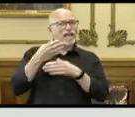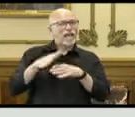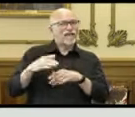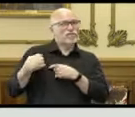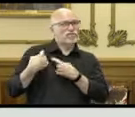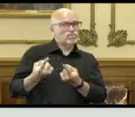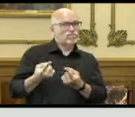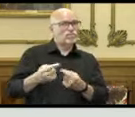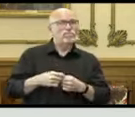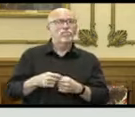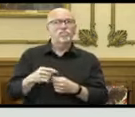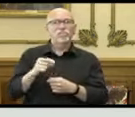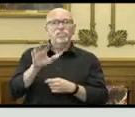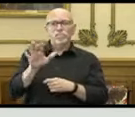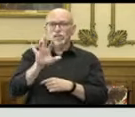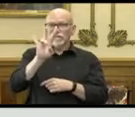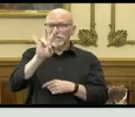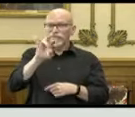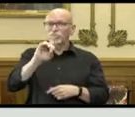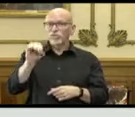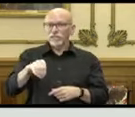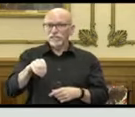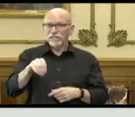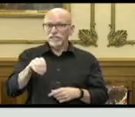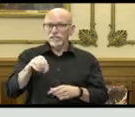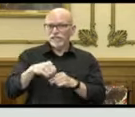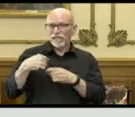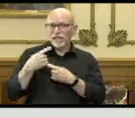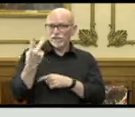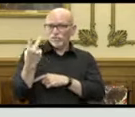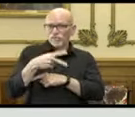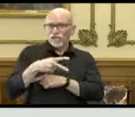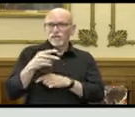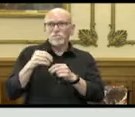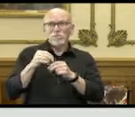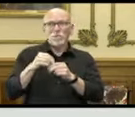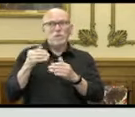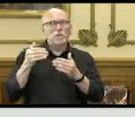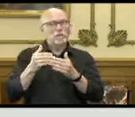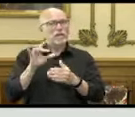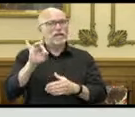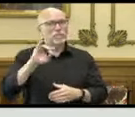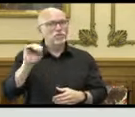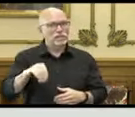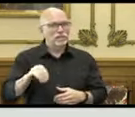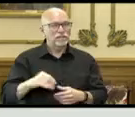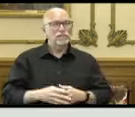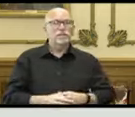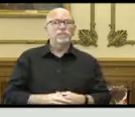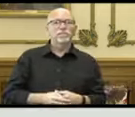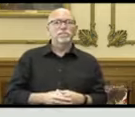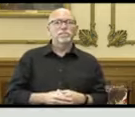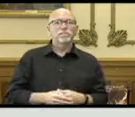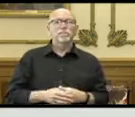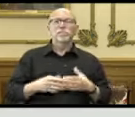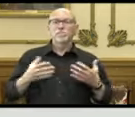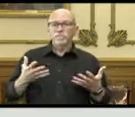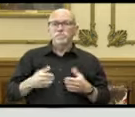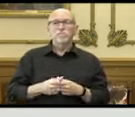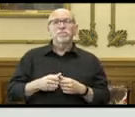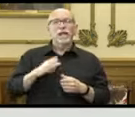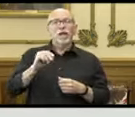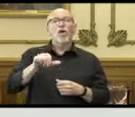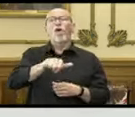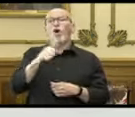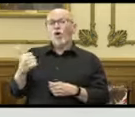rate of just about 7%. Last couple days, it was closer to 8%. And as a lagging